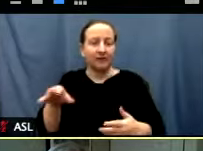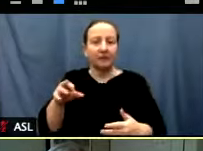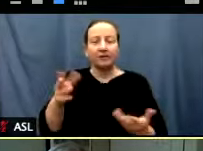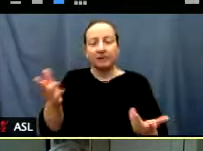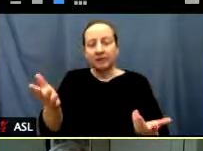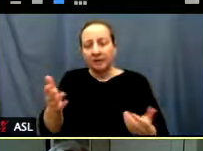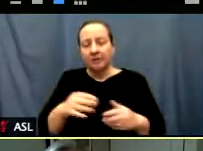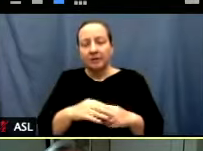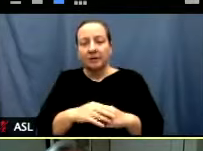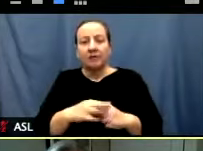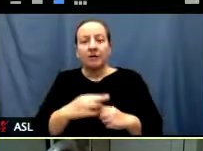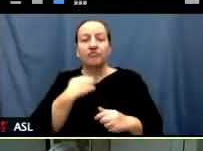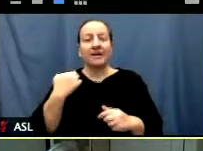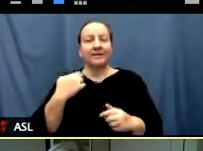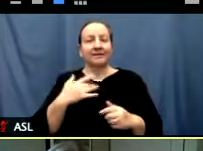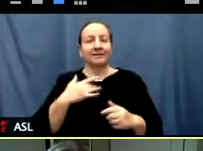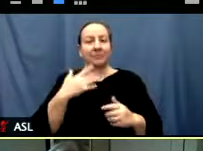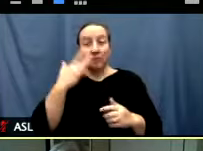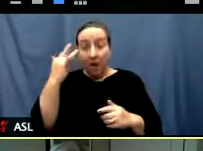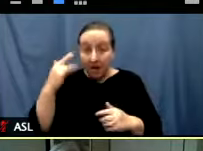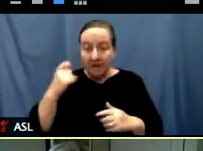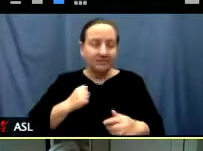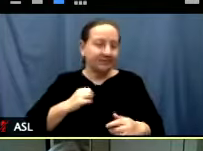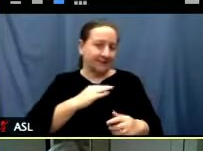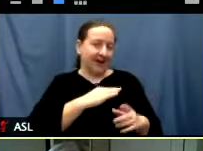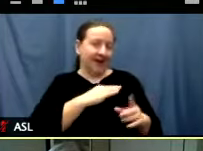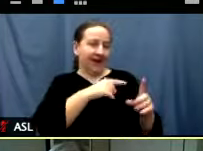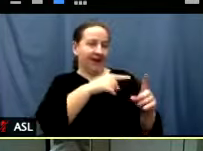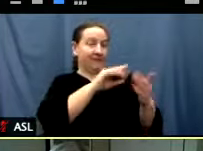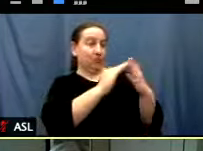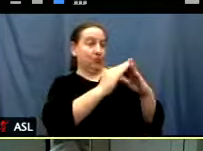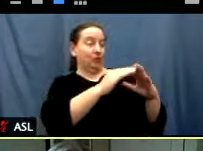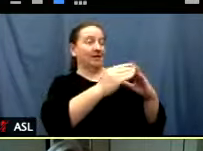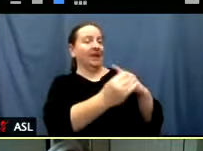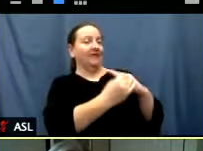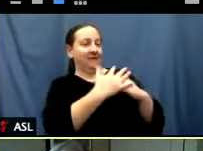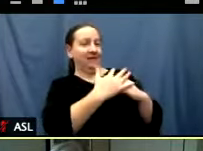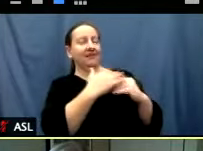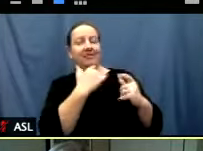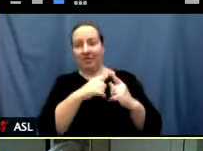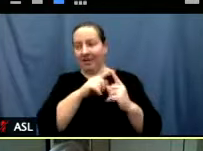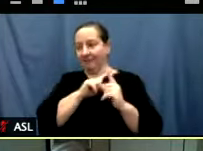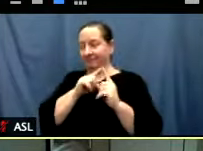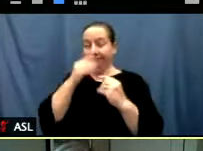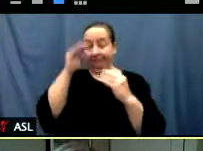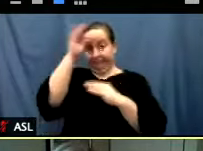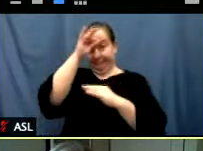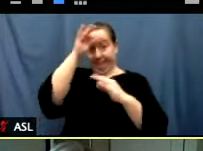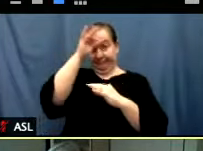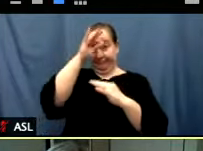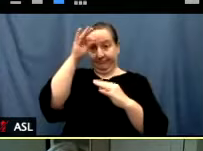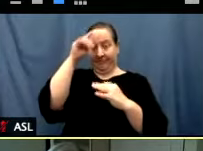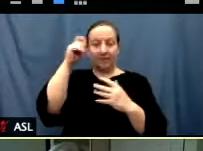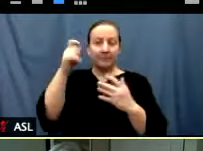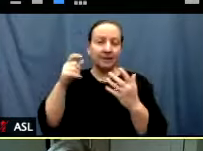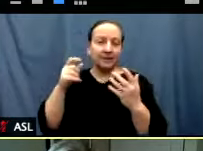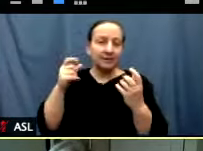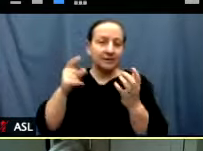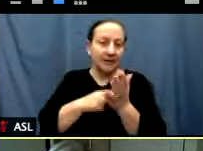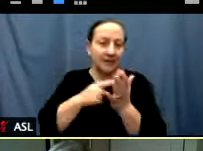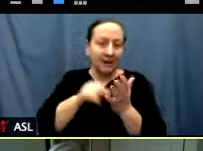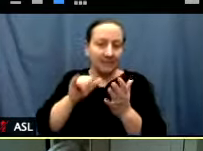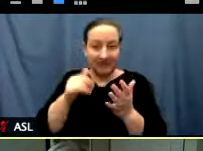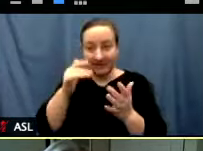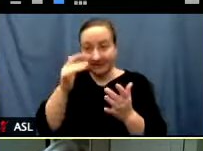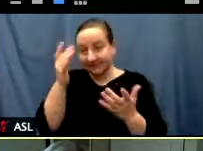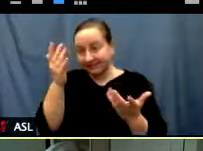primarily through staff who may be exposed in the community and then unknowingly, because oftentimes this infection unfortunately